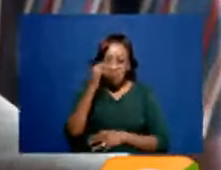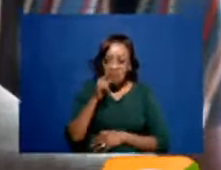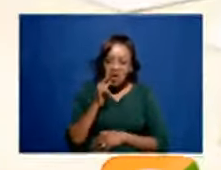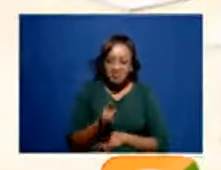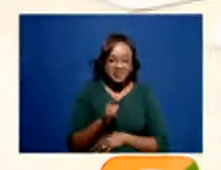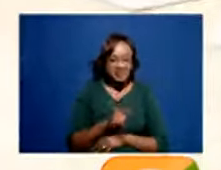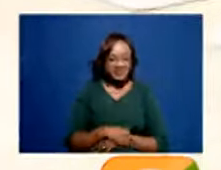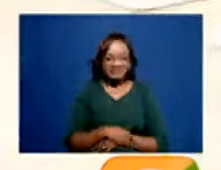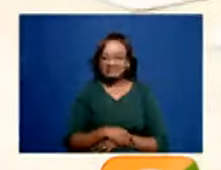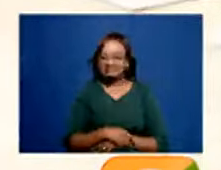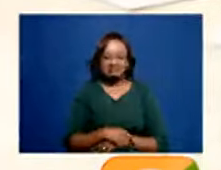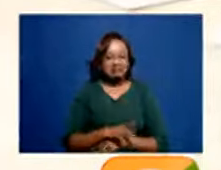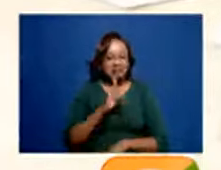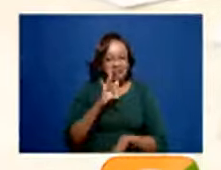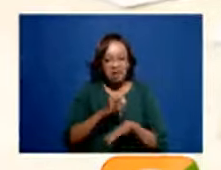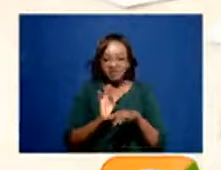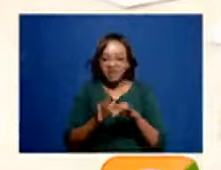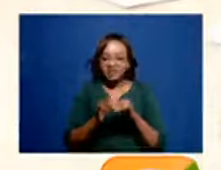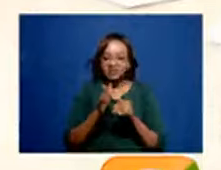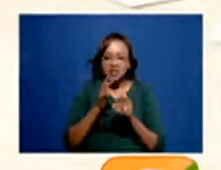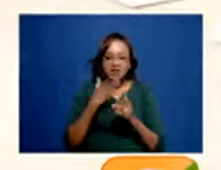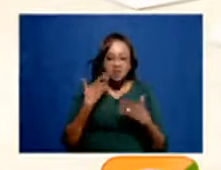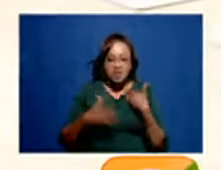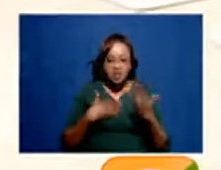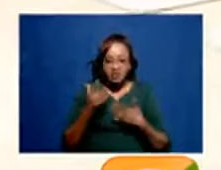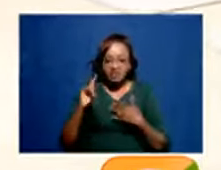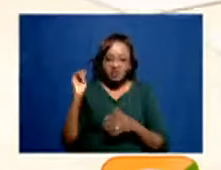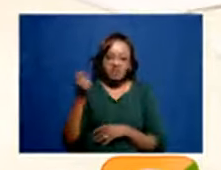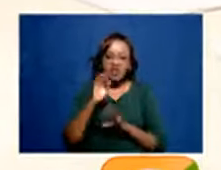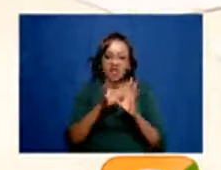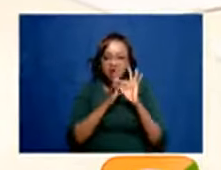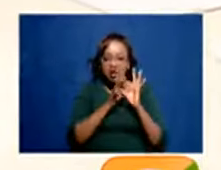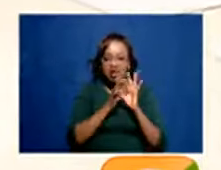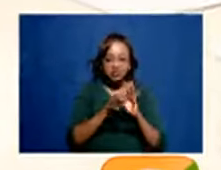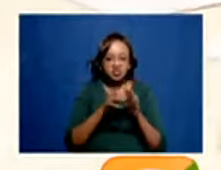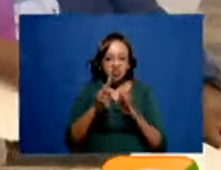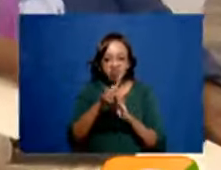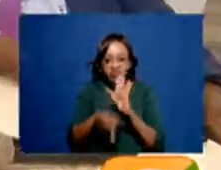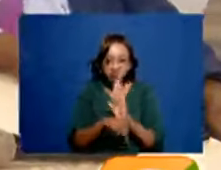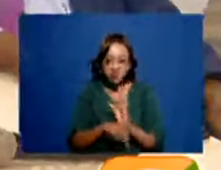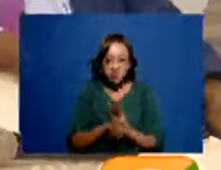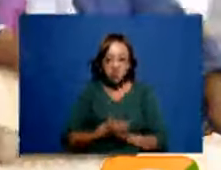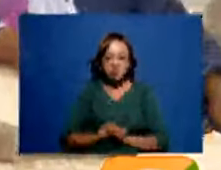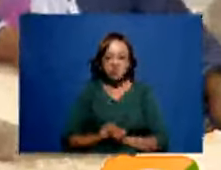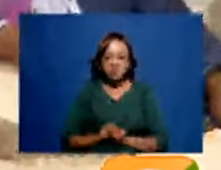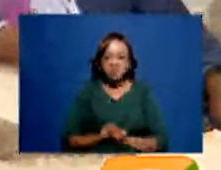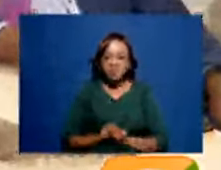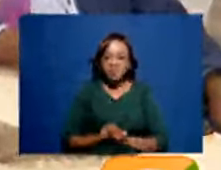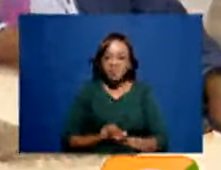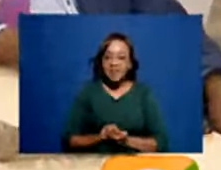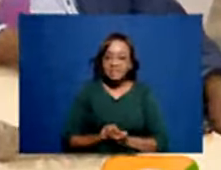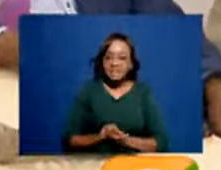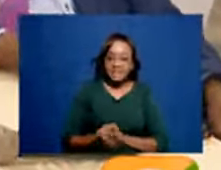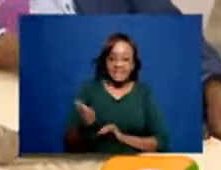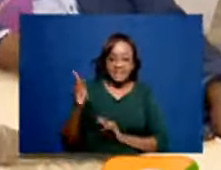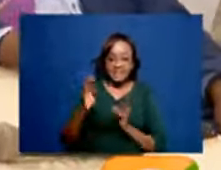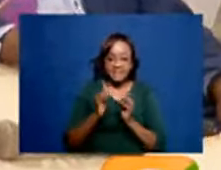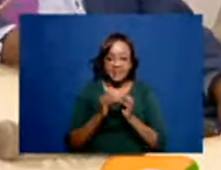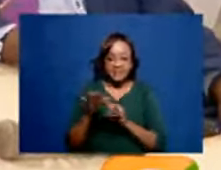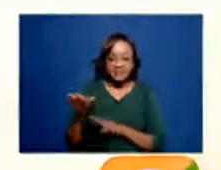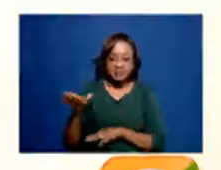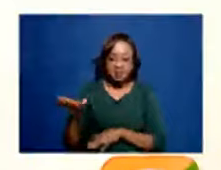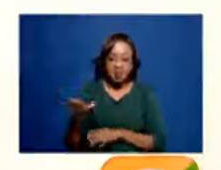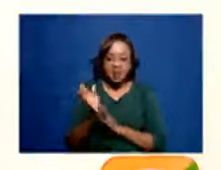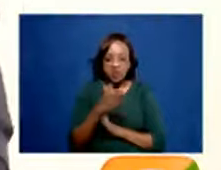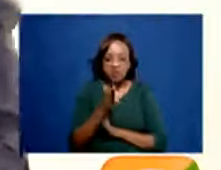a threat to the law, moral, religious, and cultural principles. The clergy, who met Thursday morning in